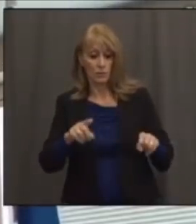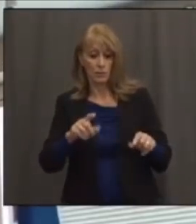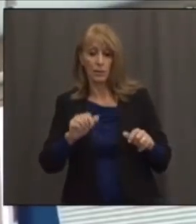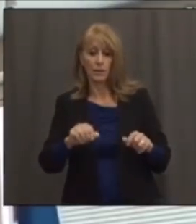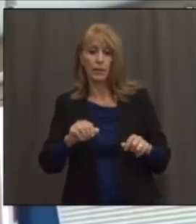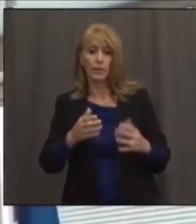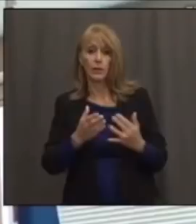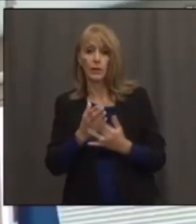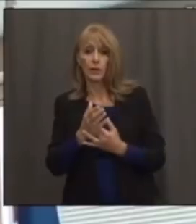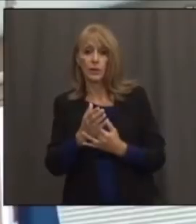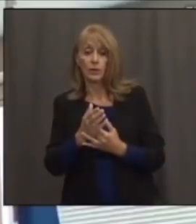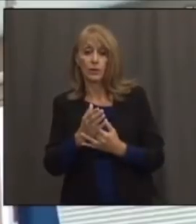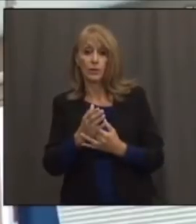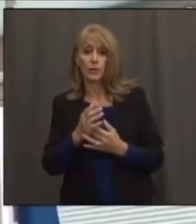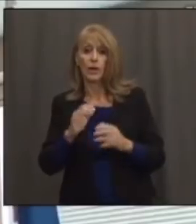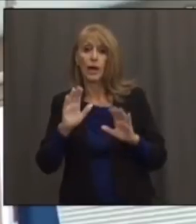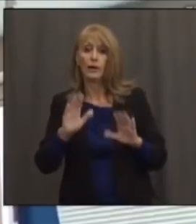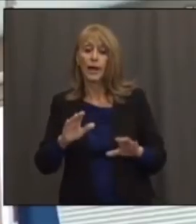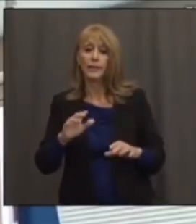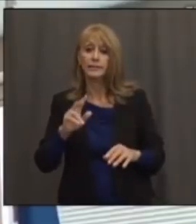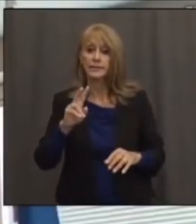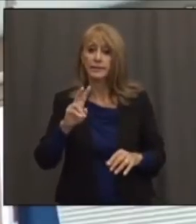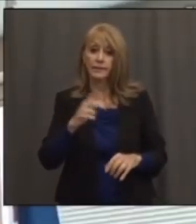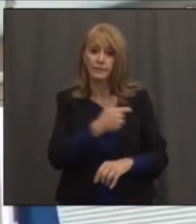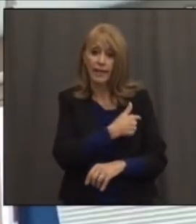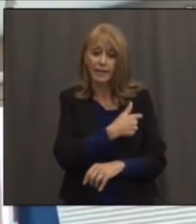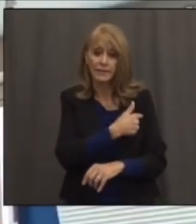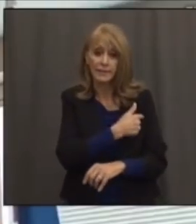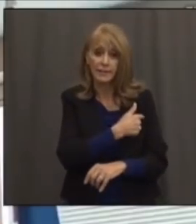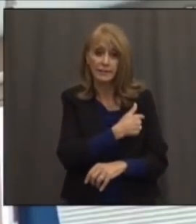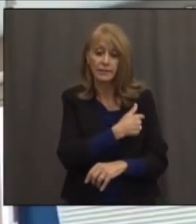our very excellent vaccines in